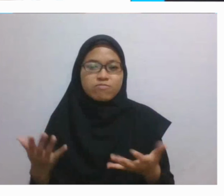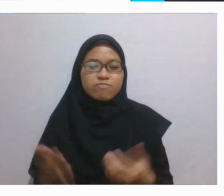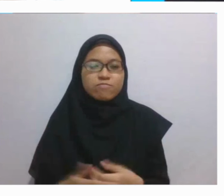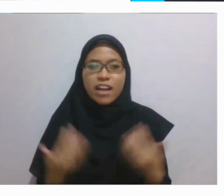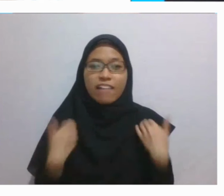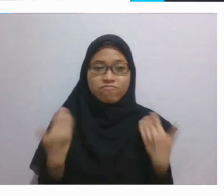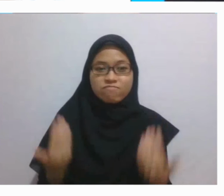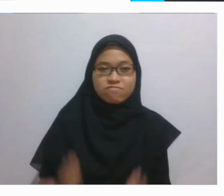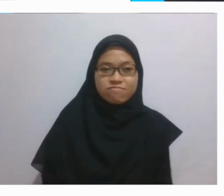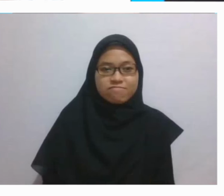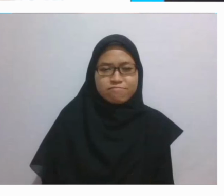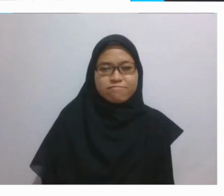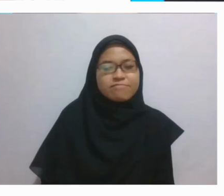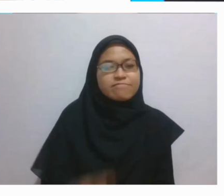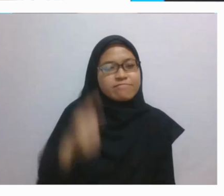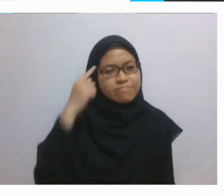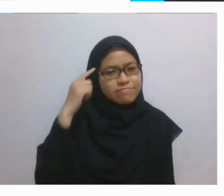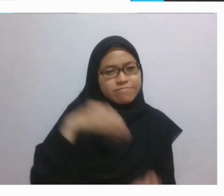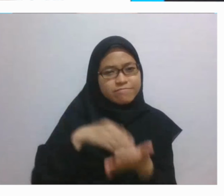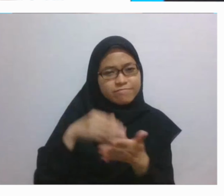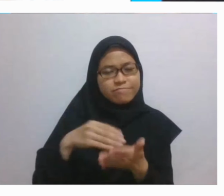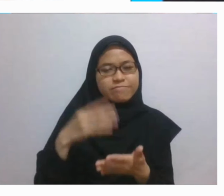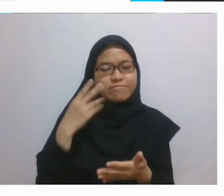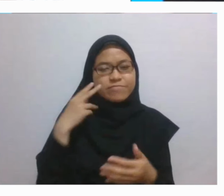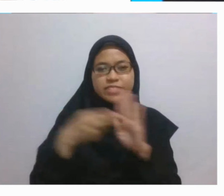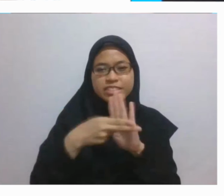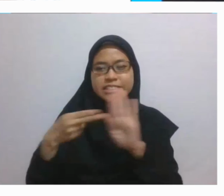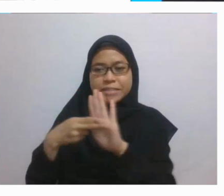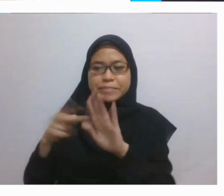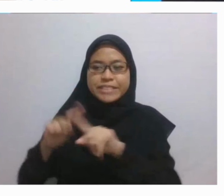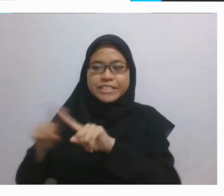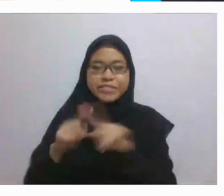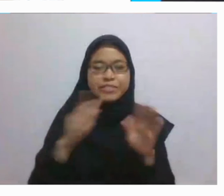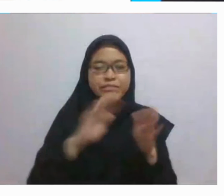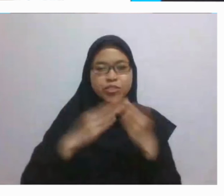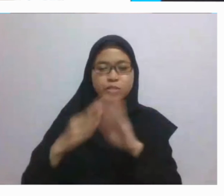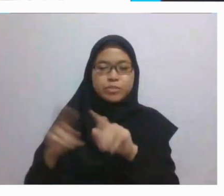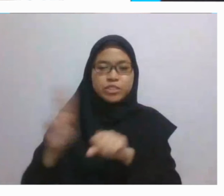Yeah, I mean, I think often these are just labels used by different communities